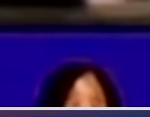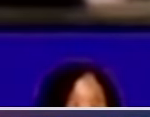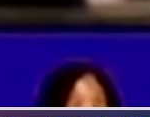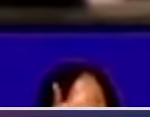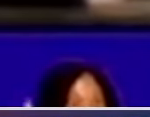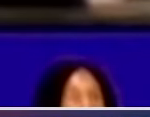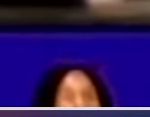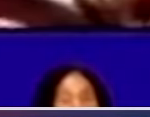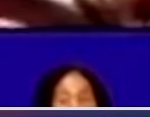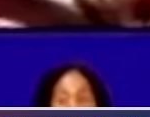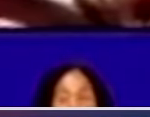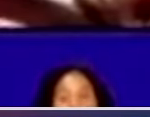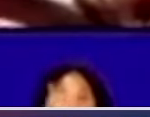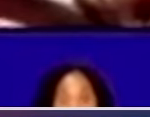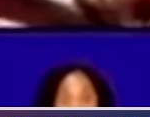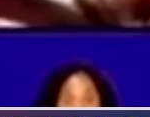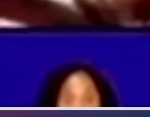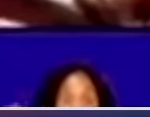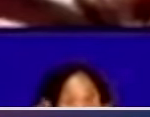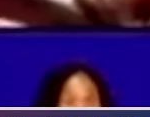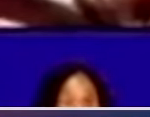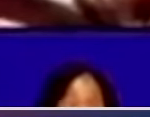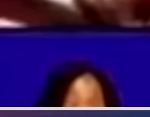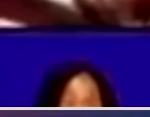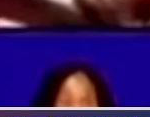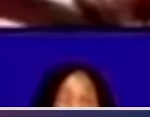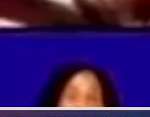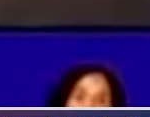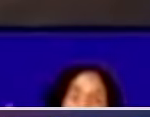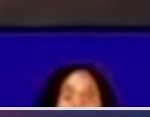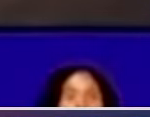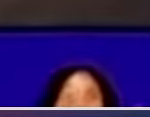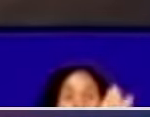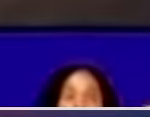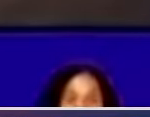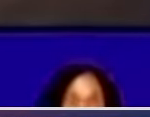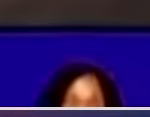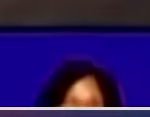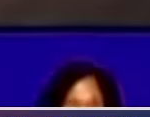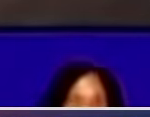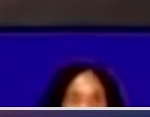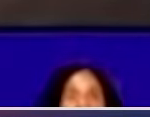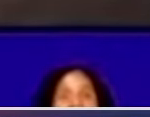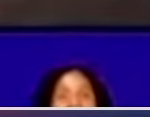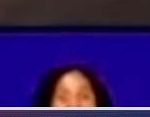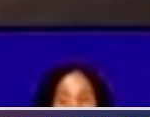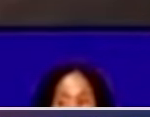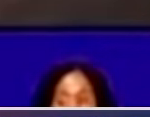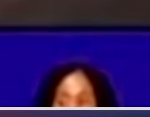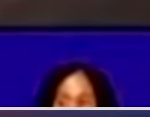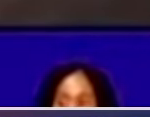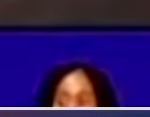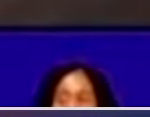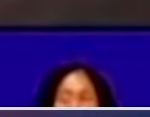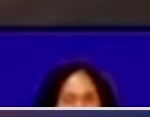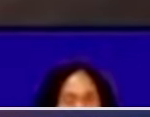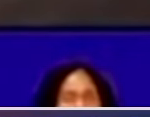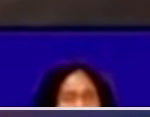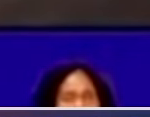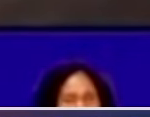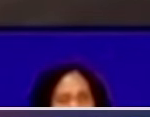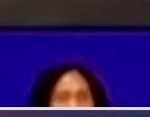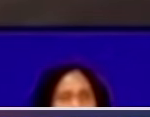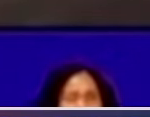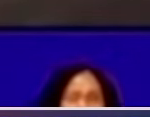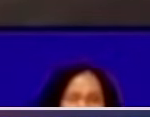And once we've done that, we're going to bring back all of our bills of reform to this House. The ISMO bill, the Ease of Doing Business bill, our